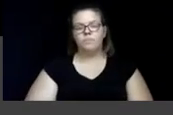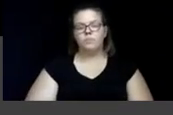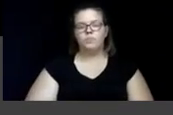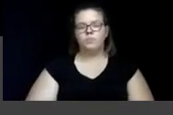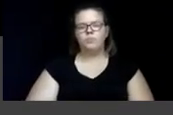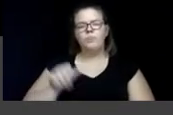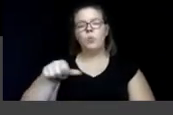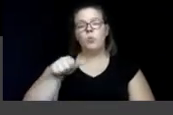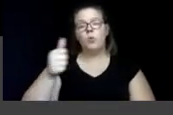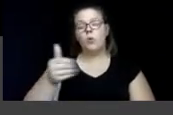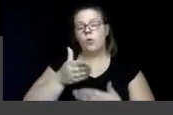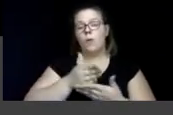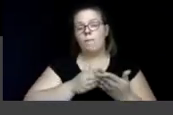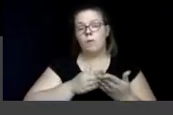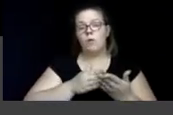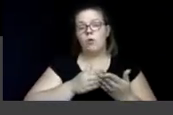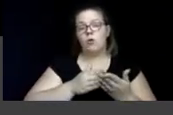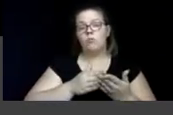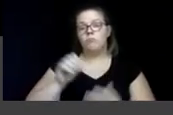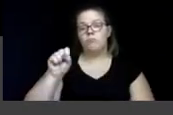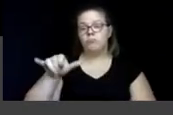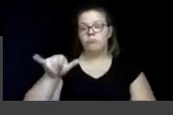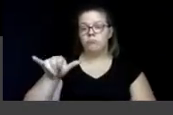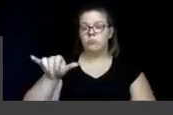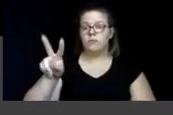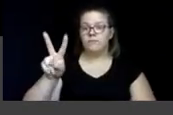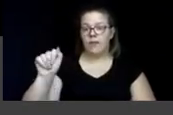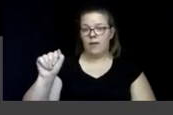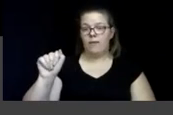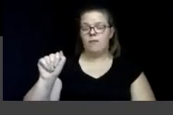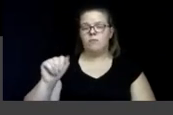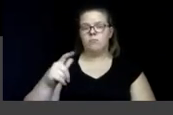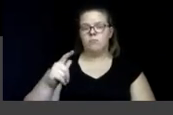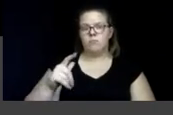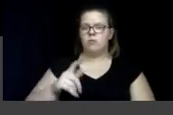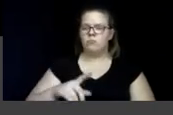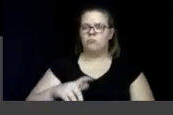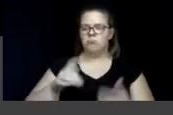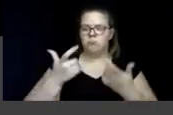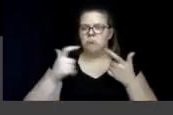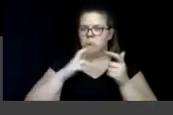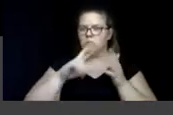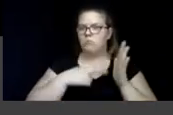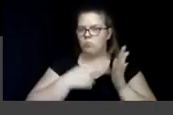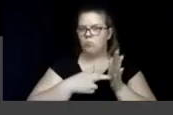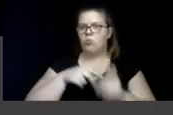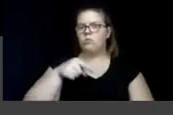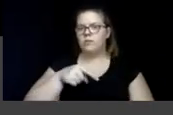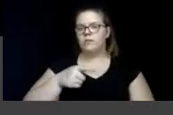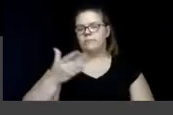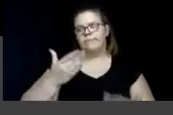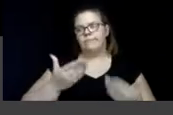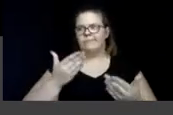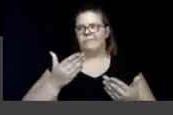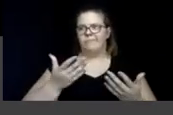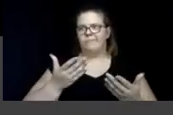Another part of the Syracuse VA that played a huge role in this, probably a little underscored, would